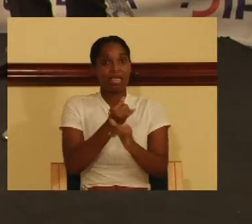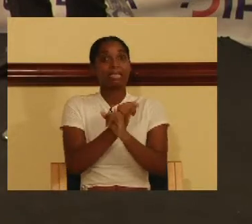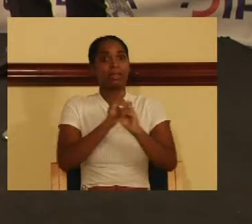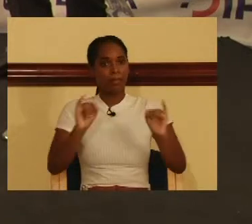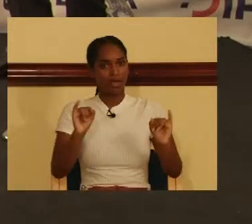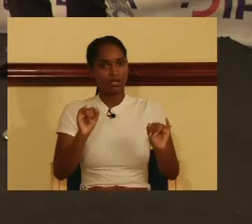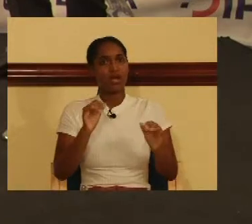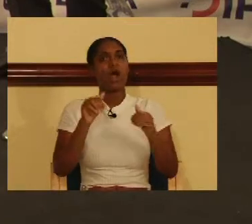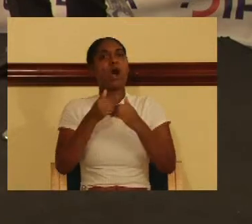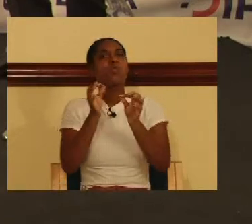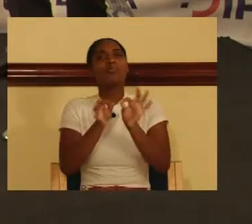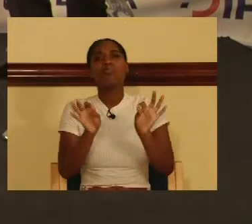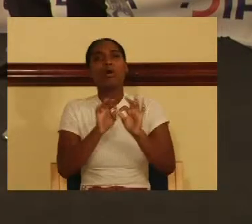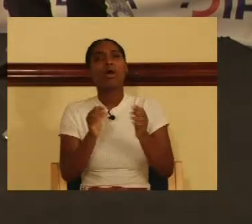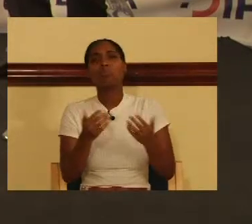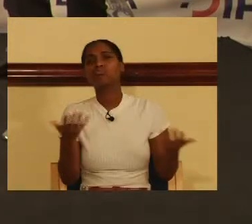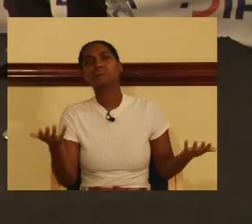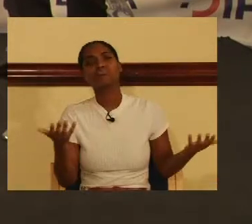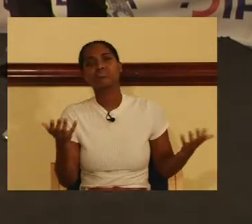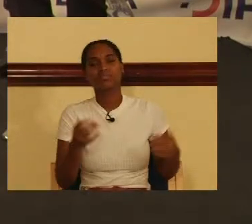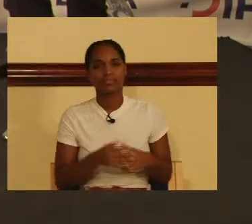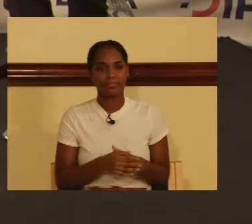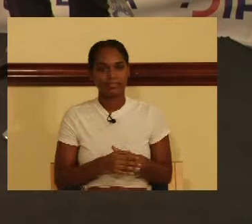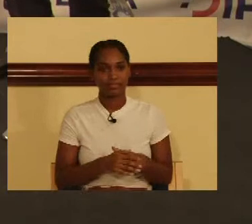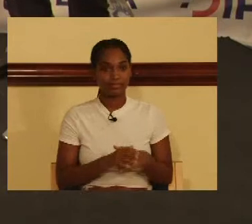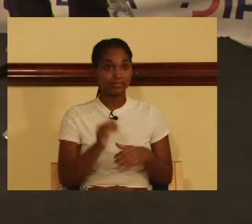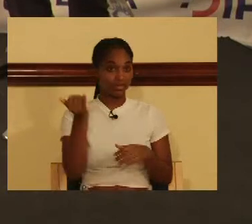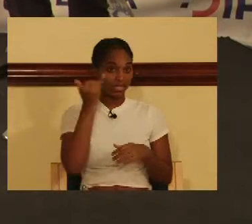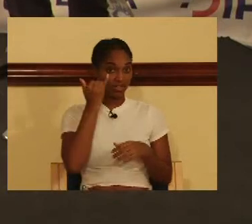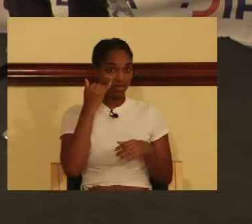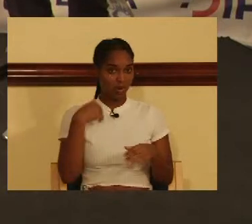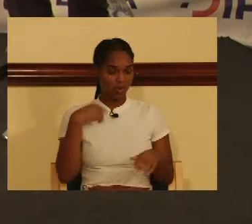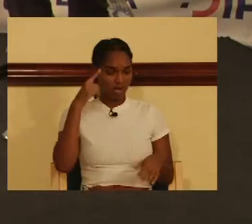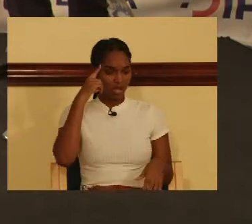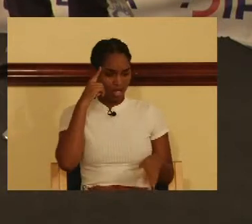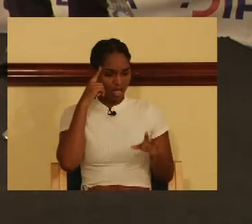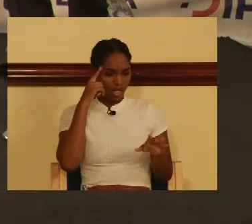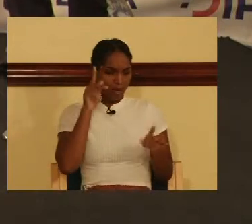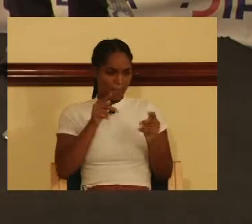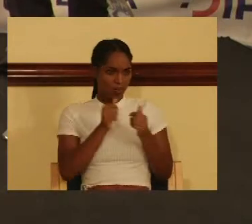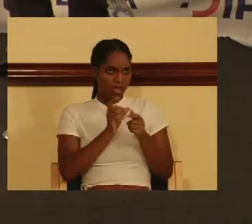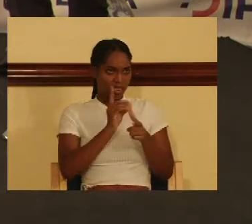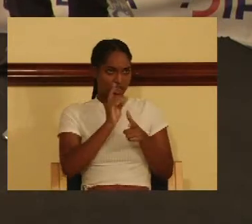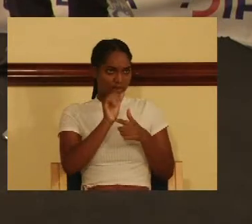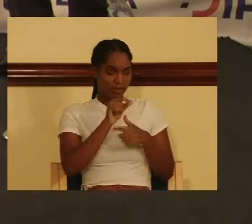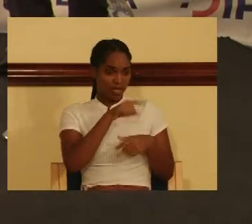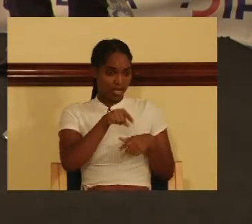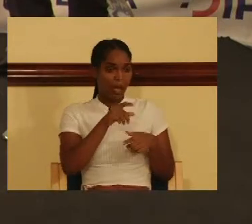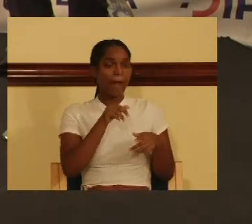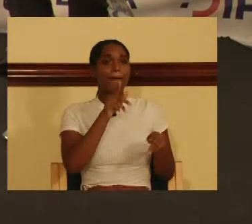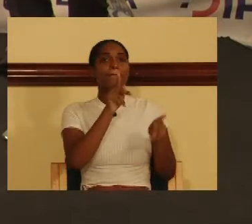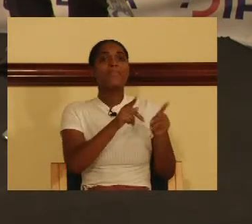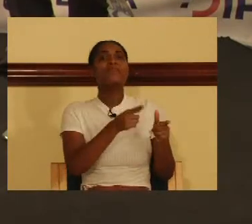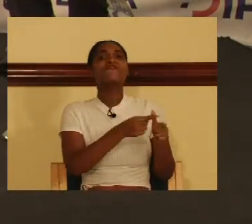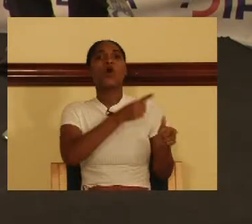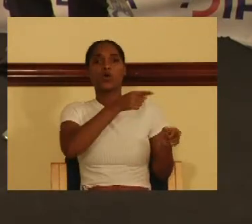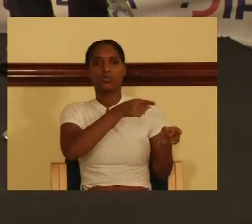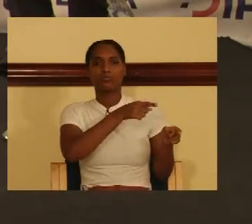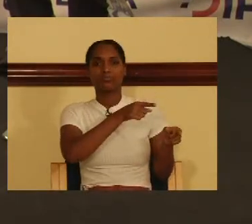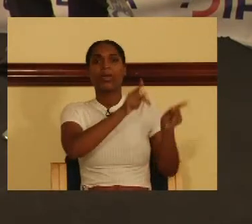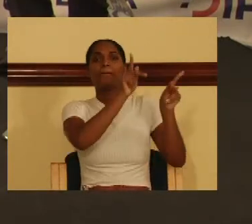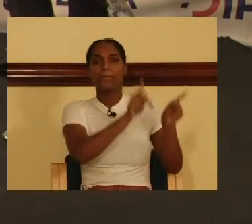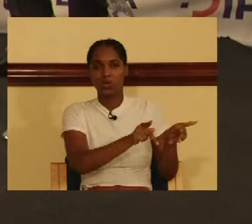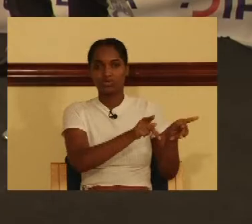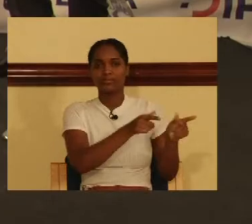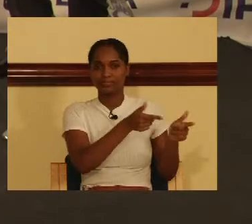importance of that. If we consider the fact that persons with disabilities are persons first and the